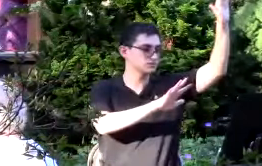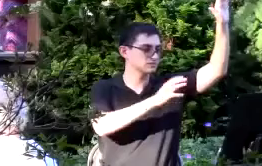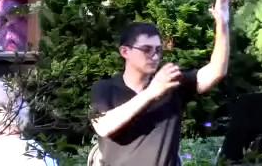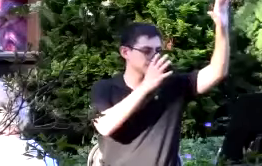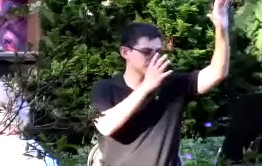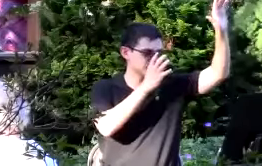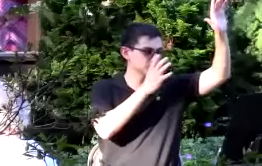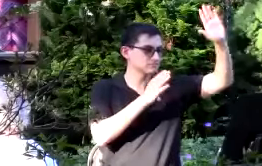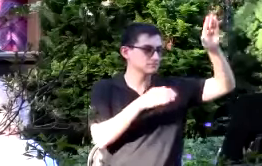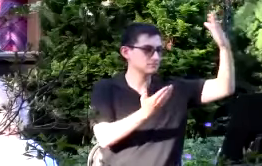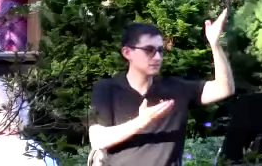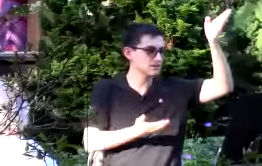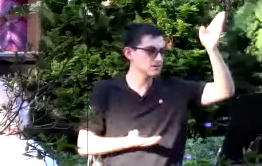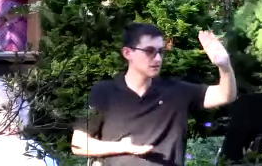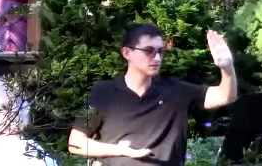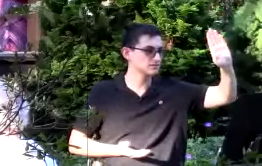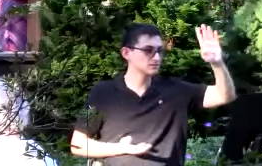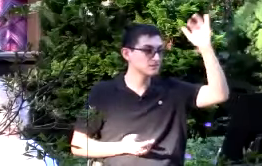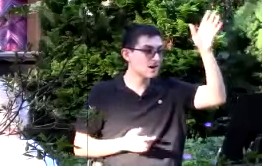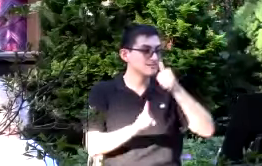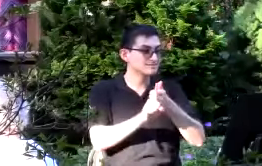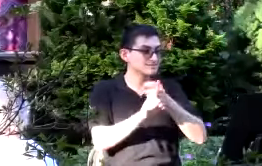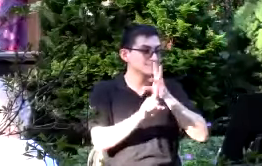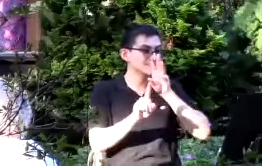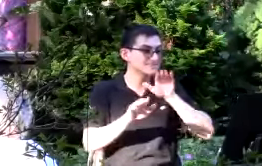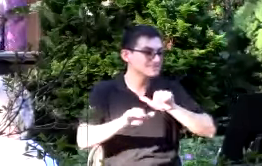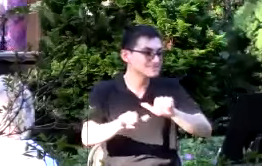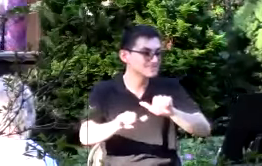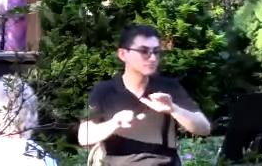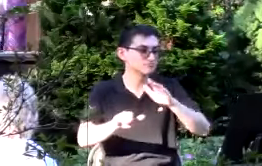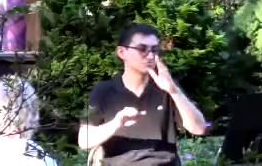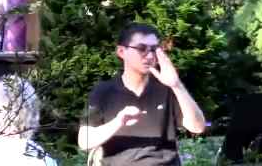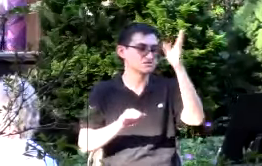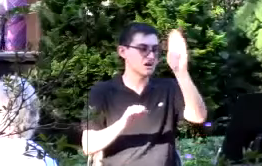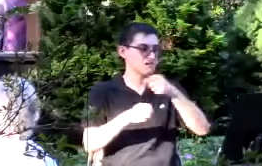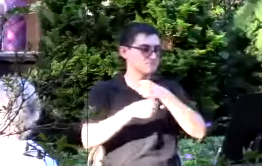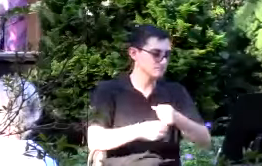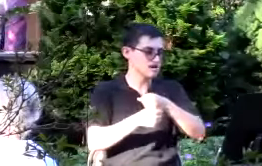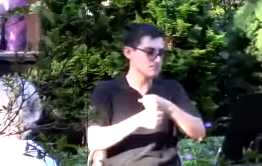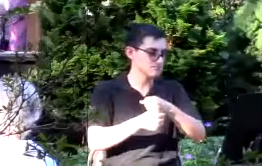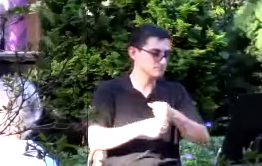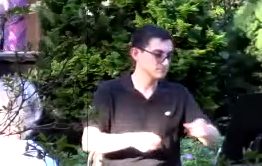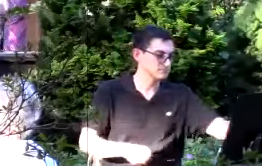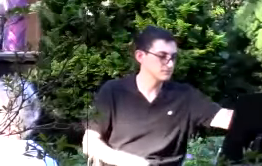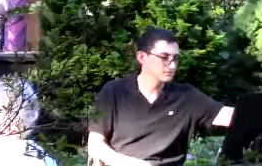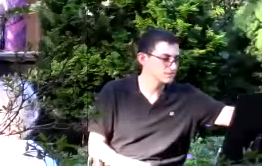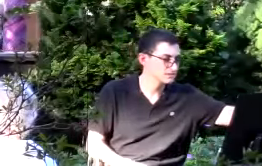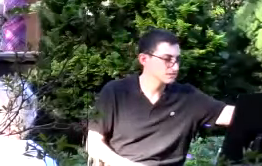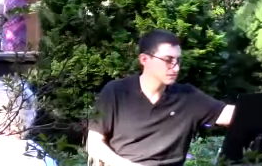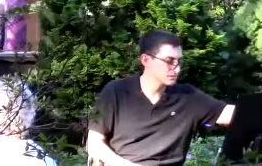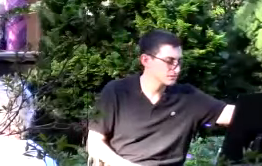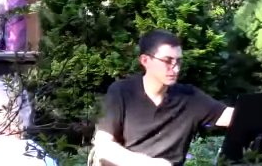adodi likrat likrat kala bene bene shabbat lekavena lekhale